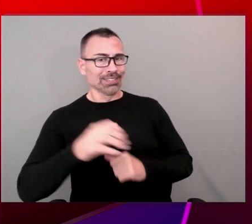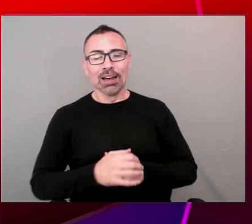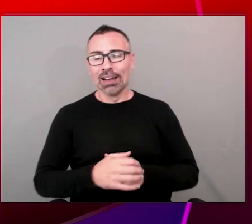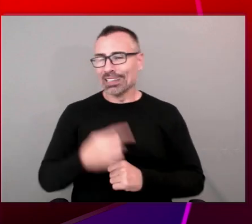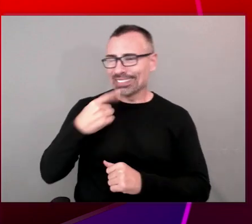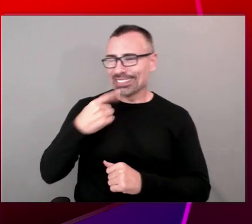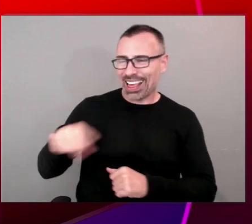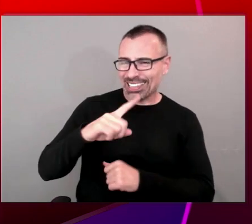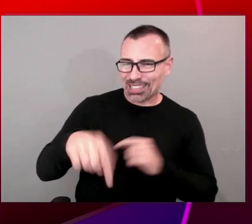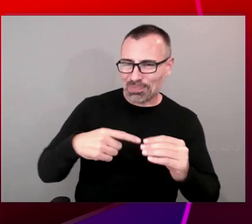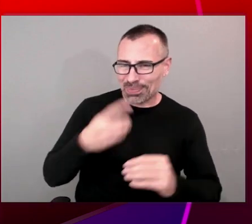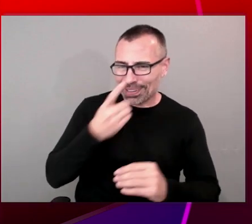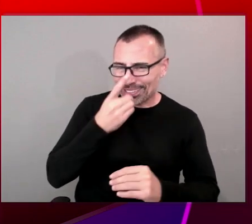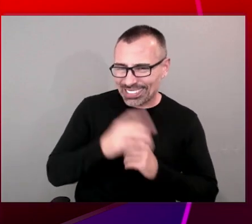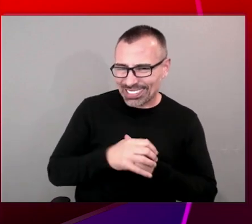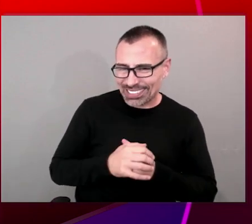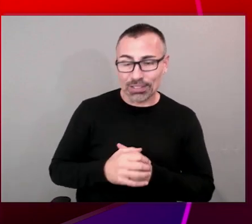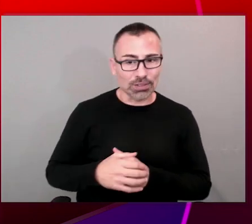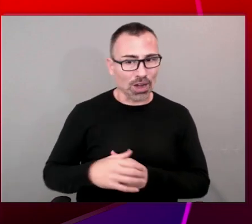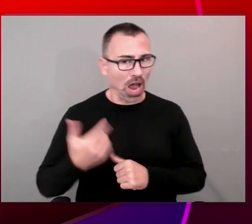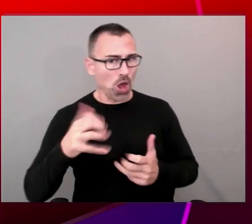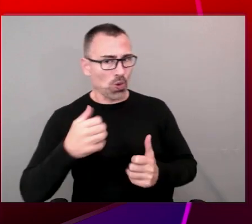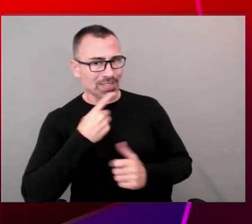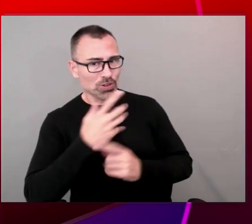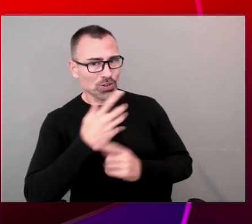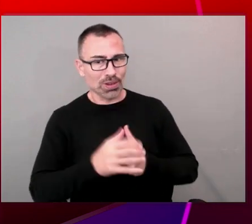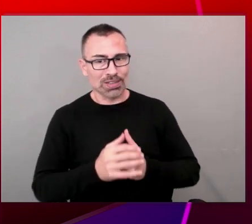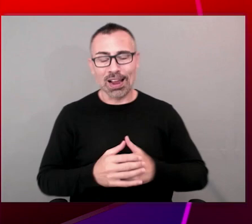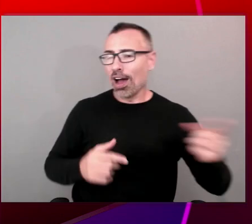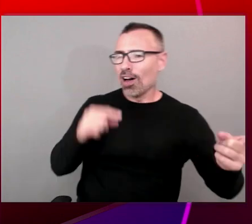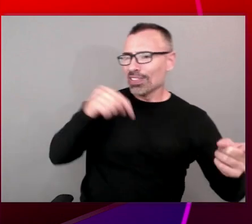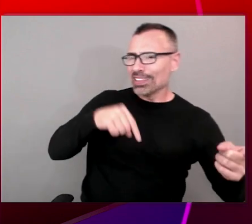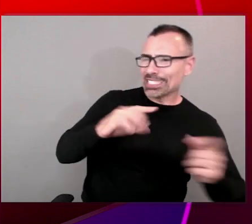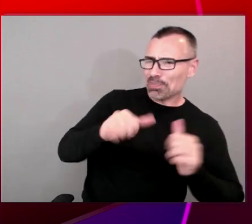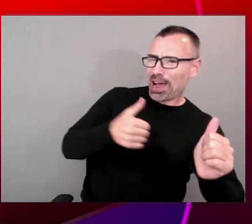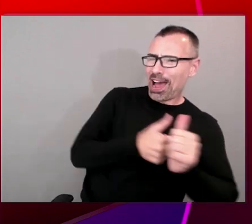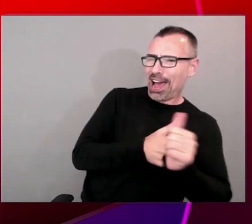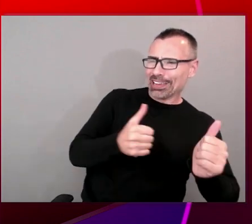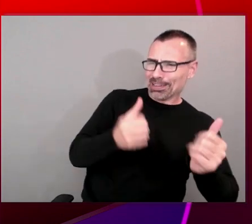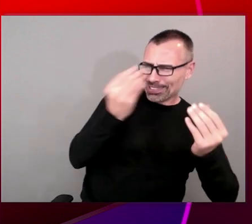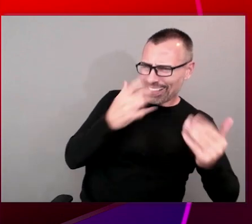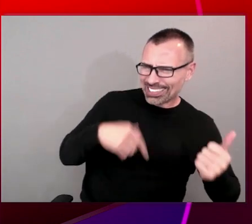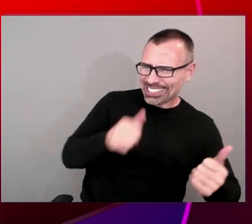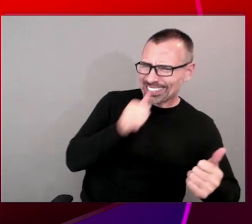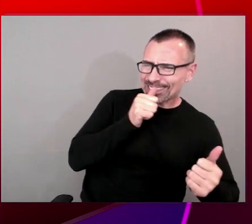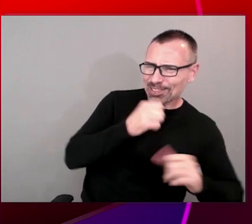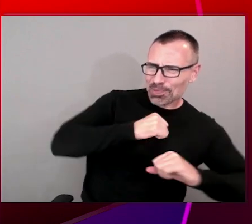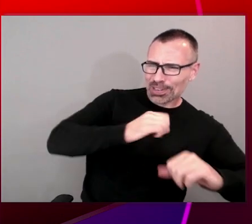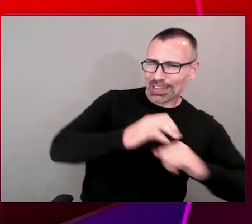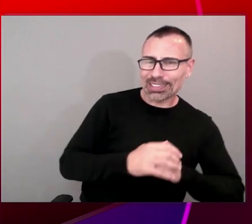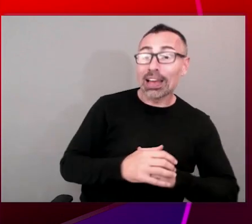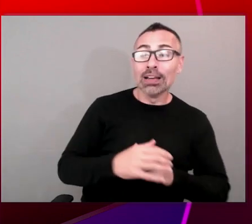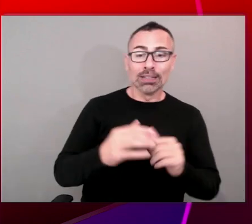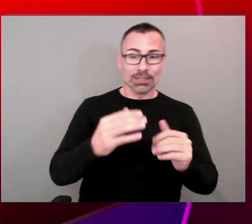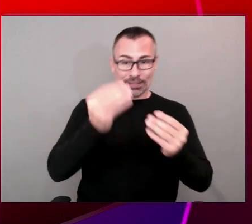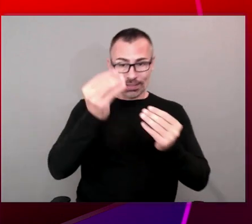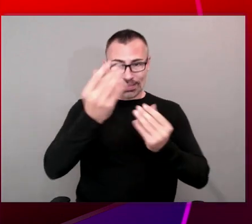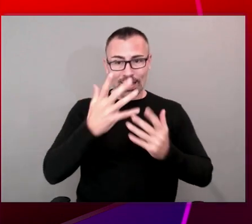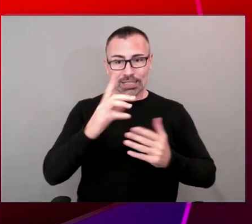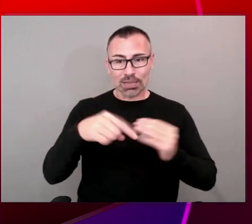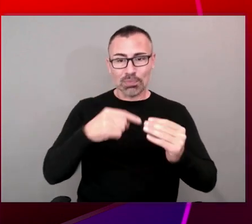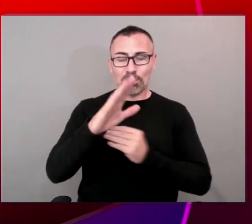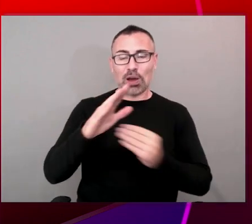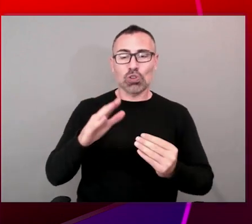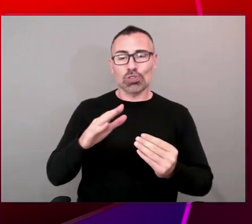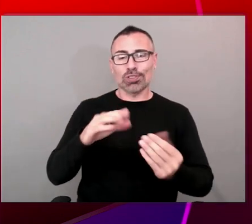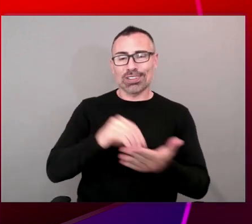But that's behind the scenes here. Okay. That's protected hero secrets. Tell us about your documentation. Let's talk blog. Copilot, right?